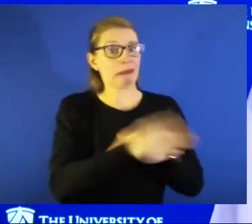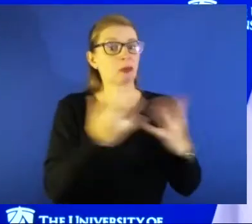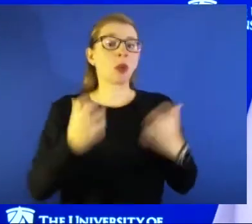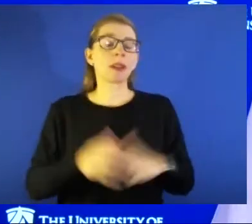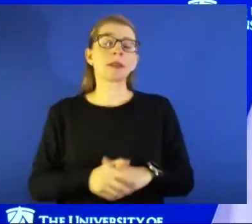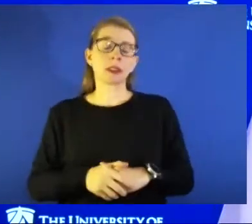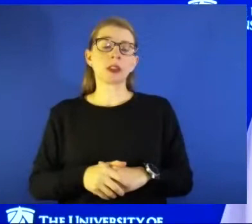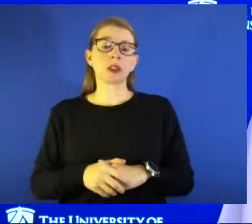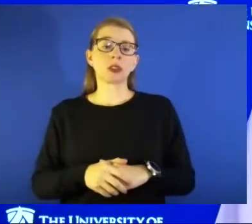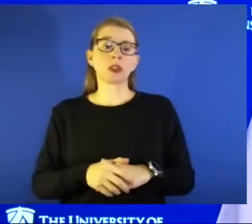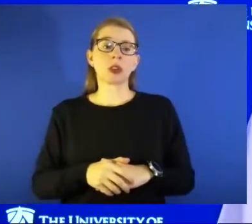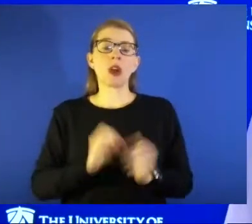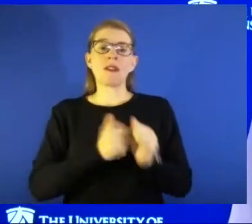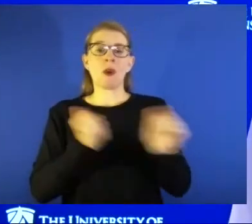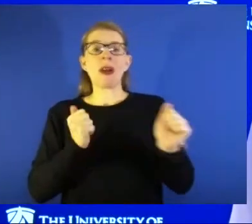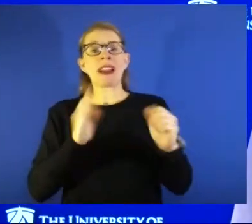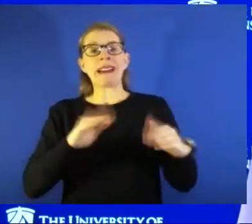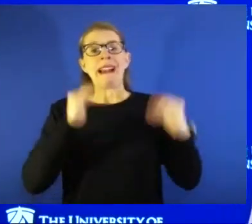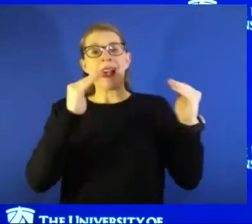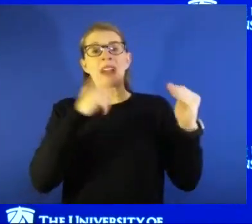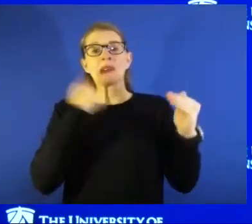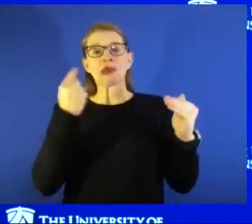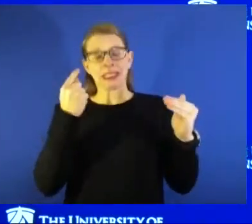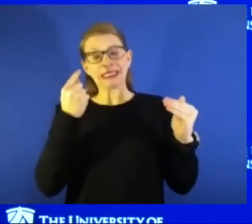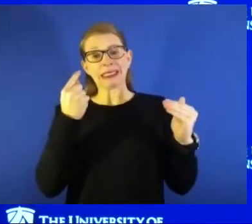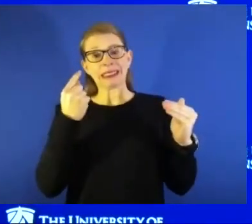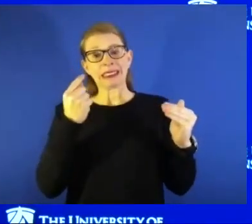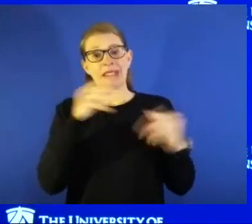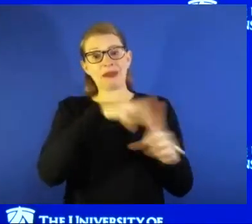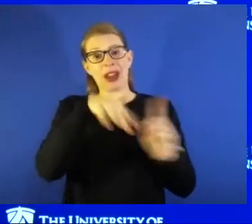environments, and those are really the indoor gatherings.